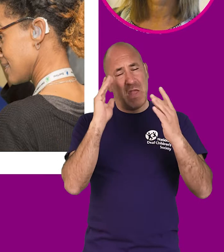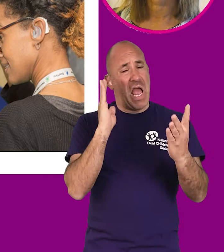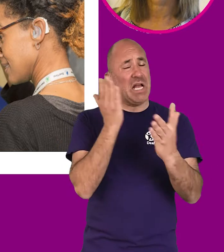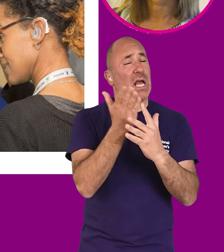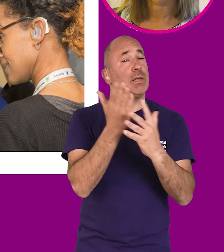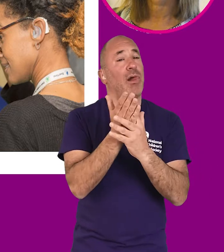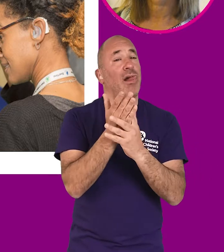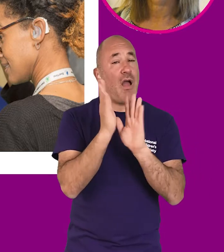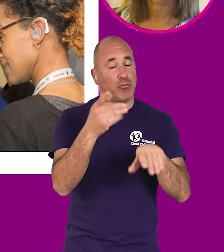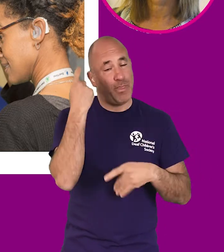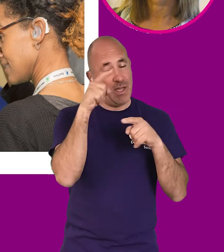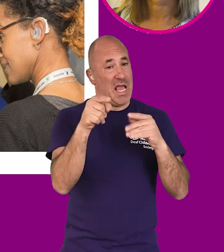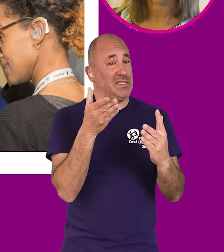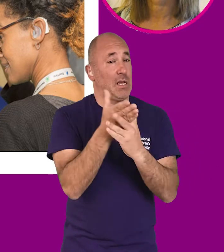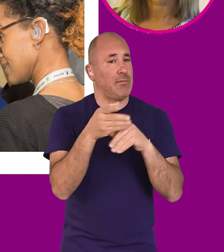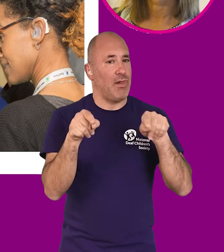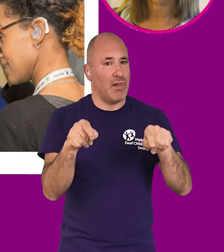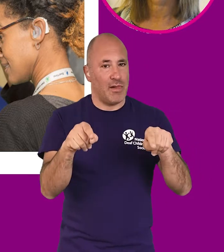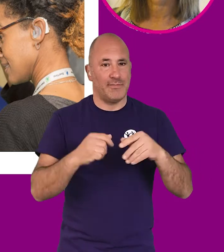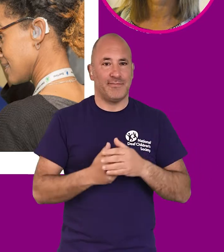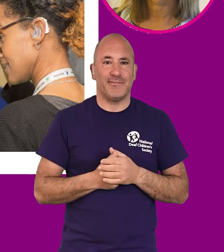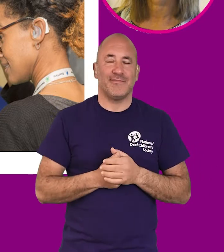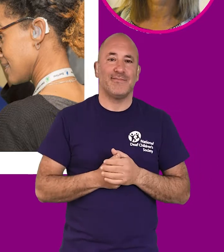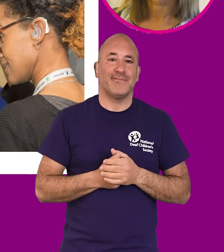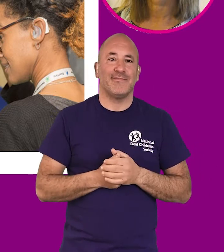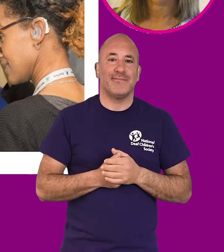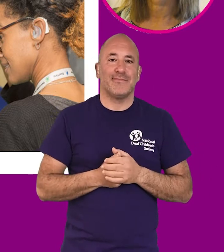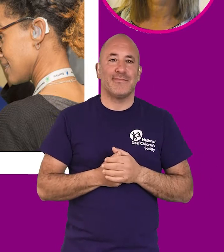you need to think about how they can be accessible.